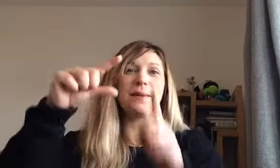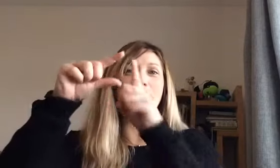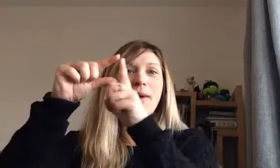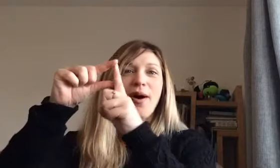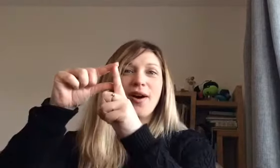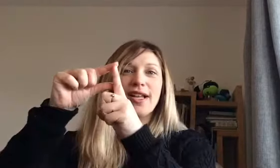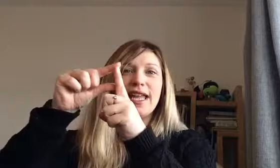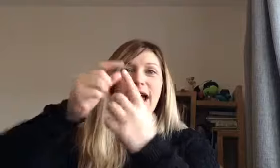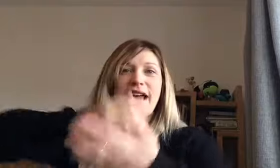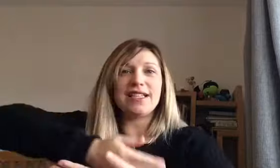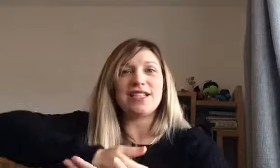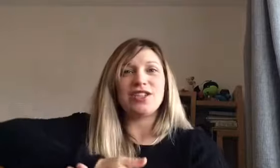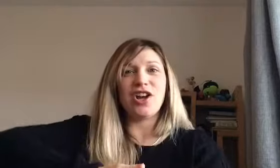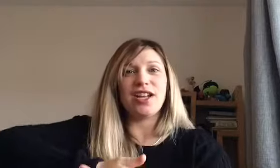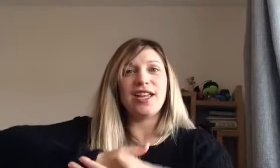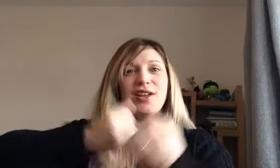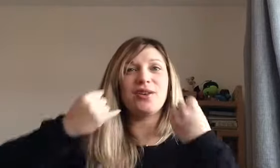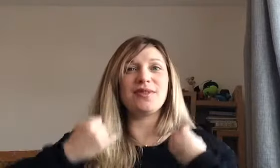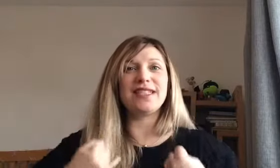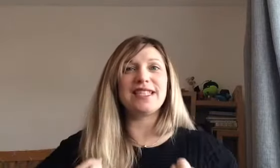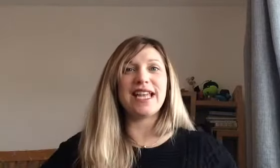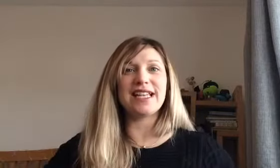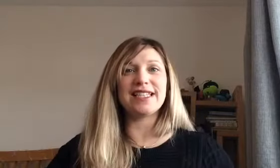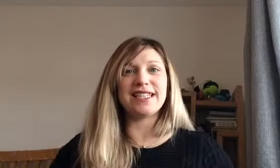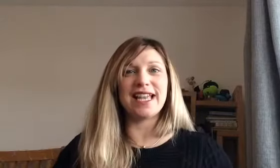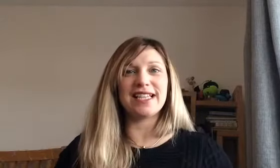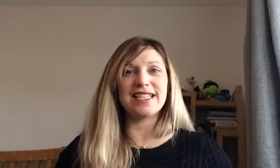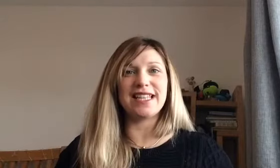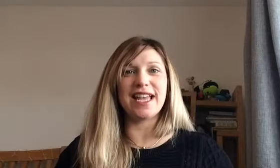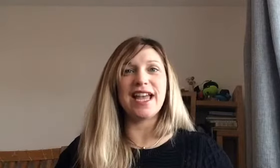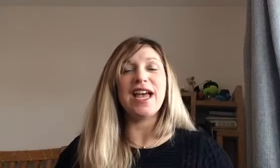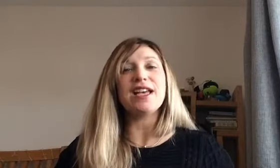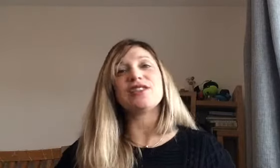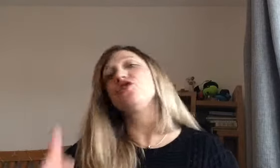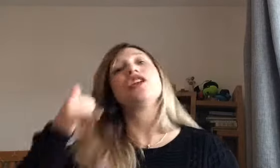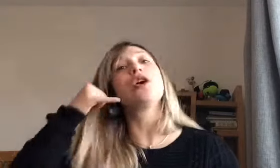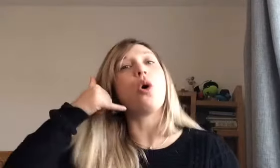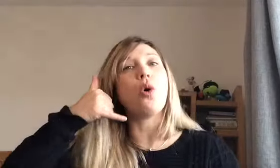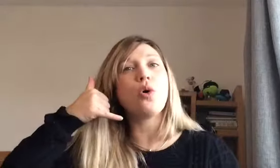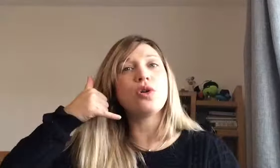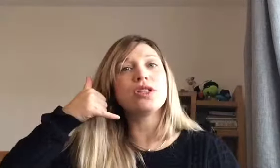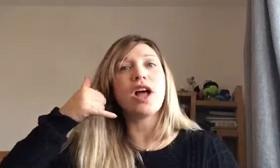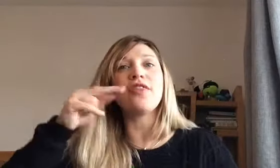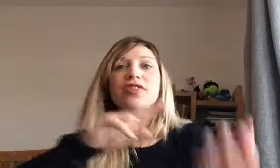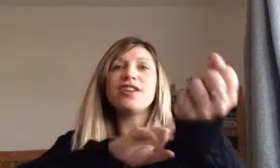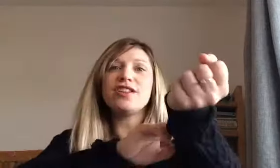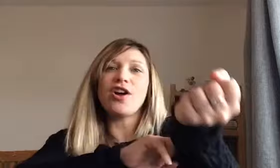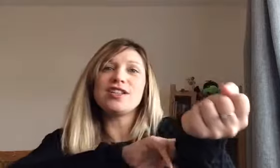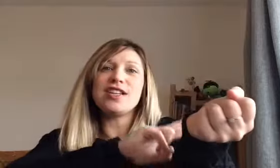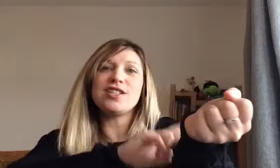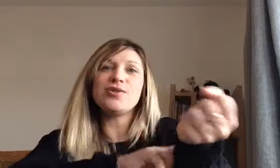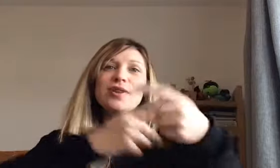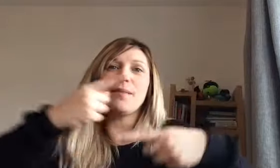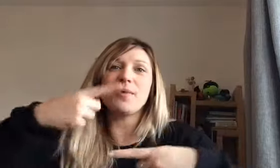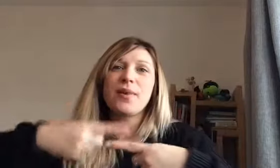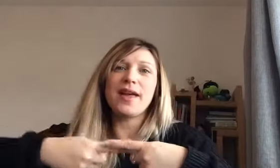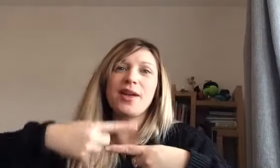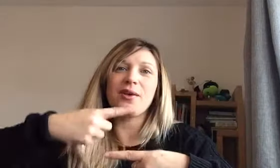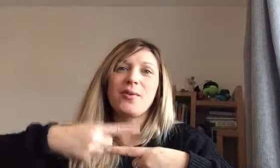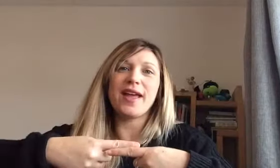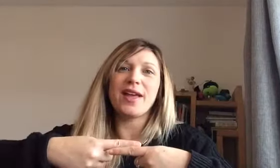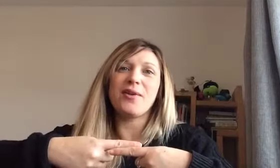Miss Polly had a dolly who was sick, so she called on the doctor to